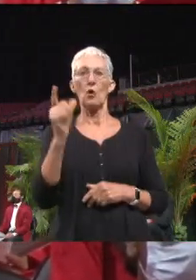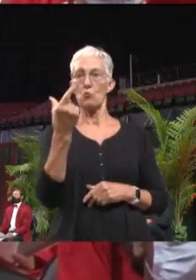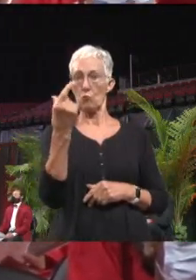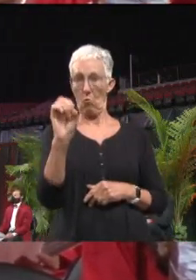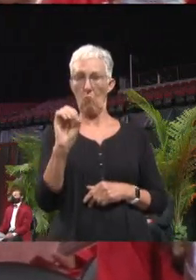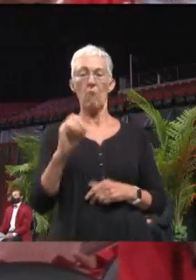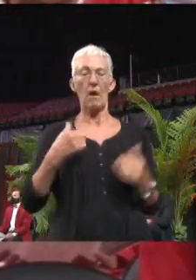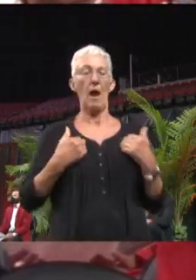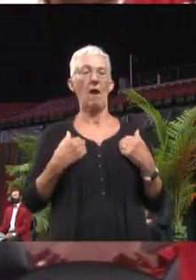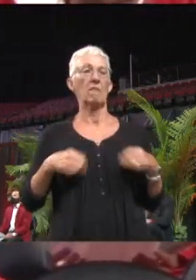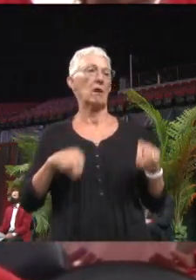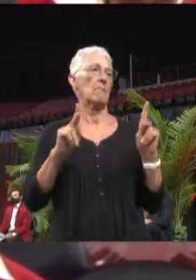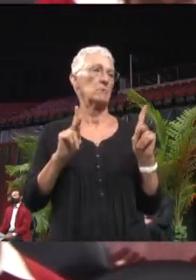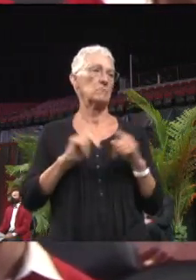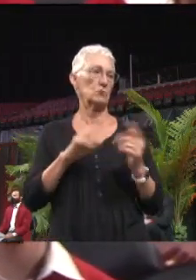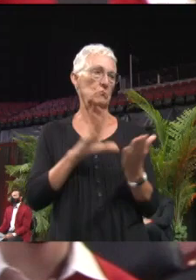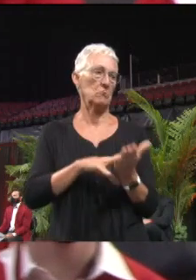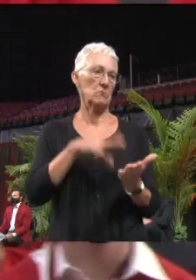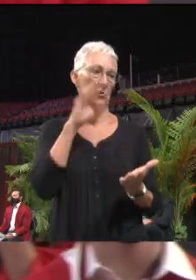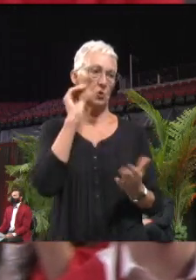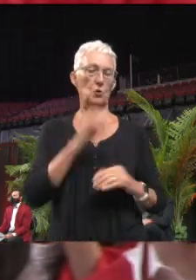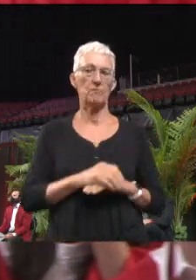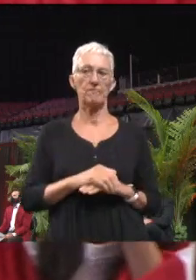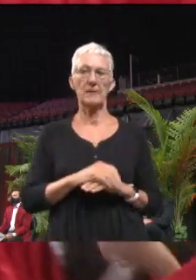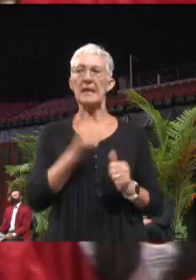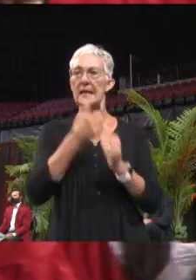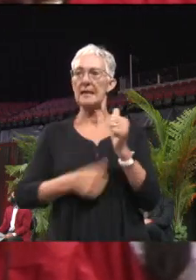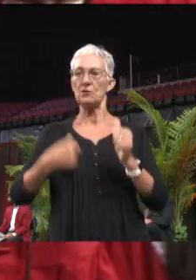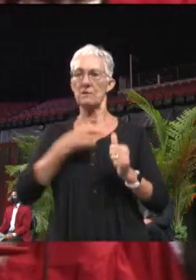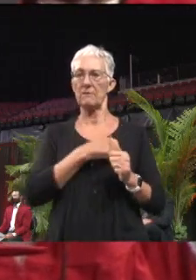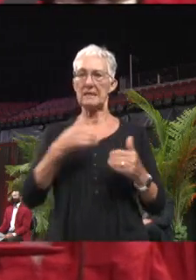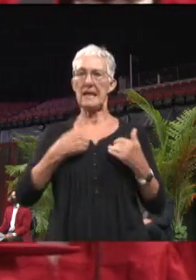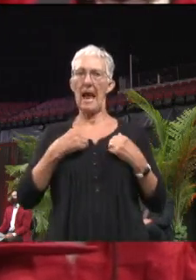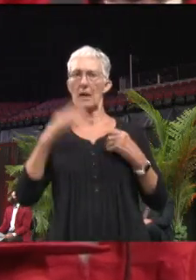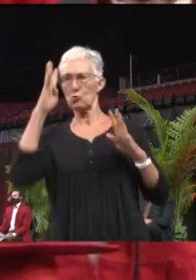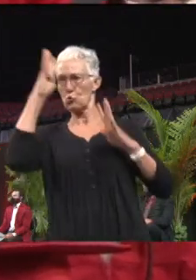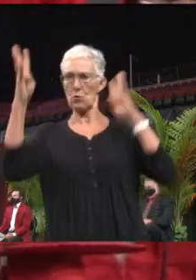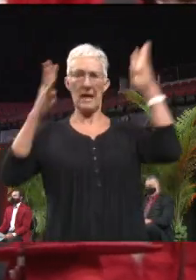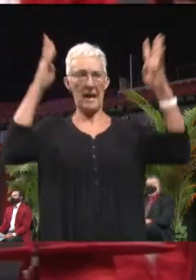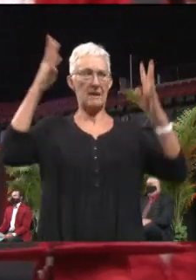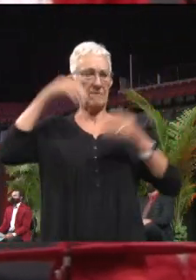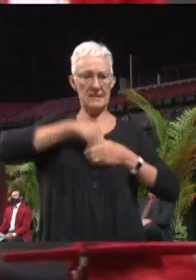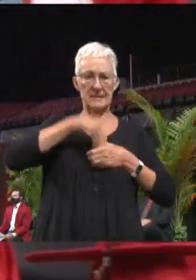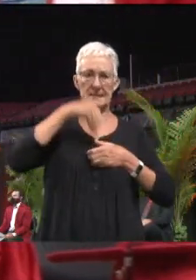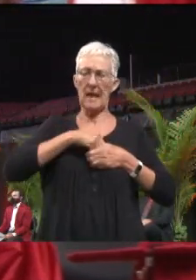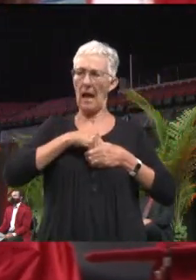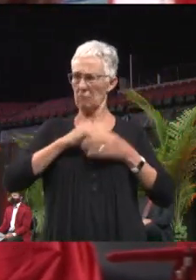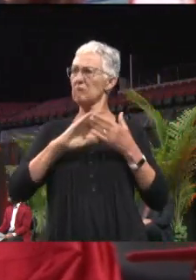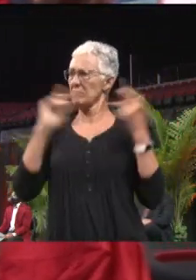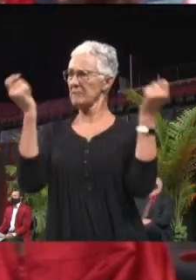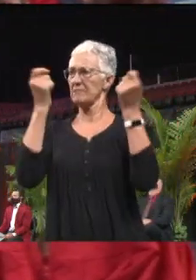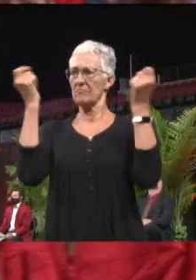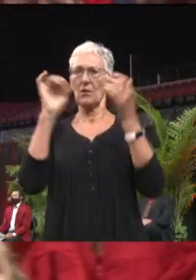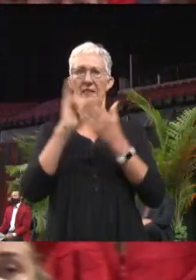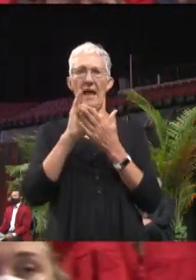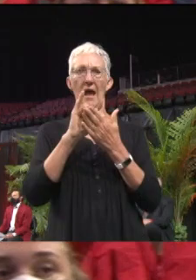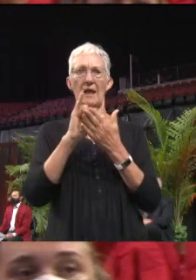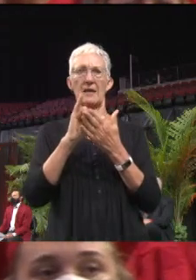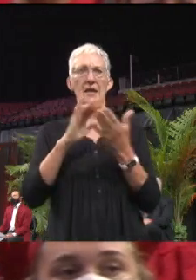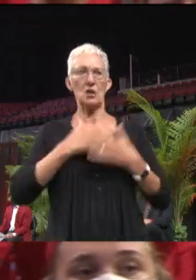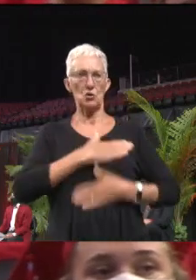creative spark that is in each of us. Celebrate it. Enjoy this day. May it be the first of